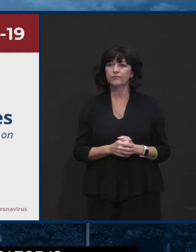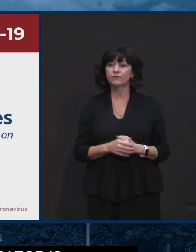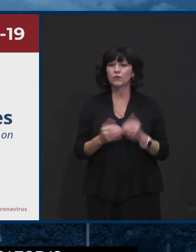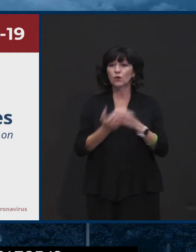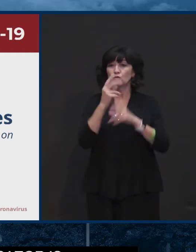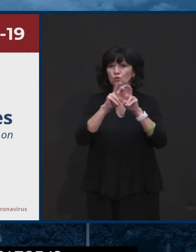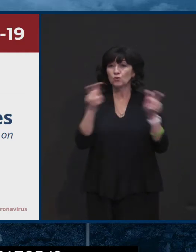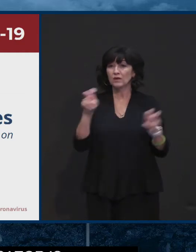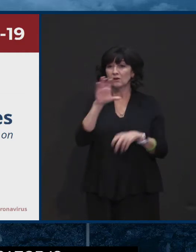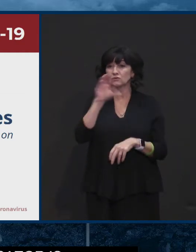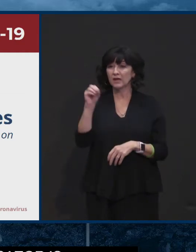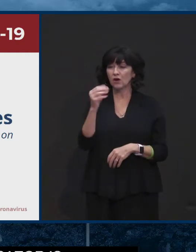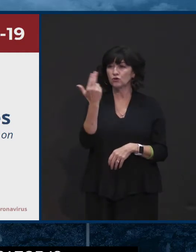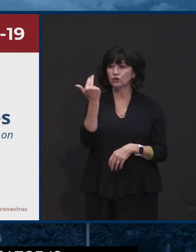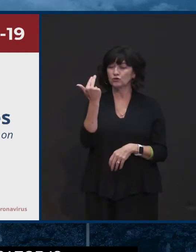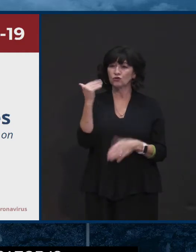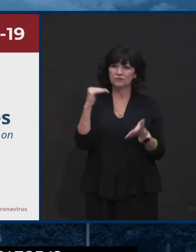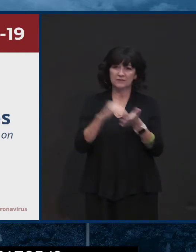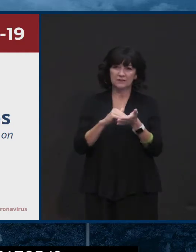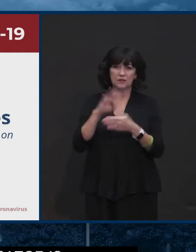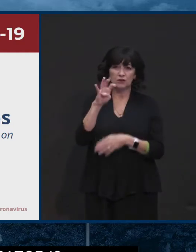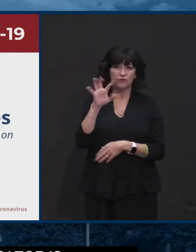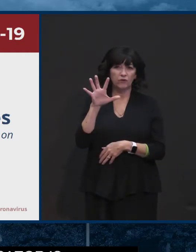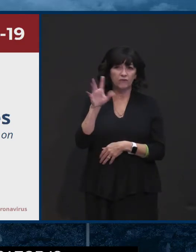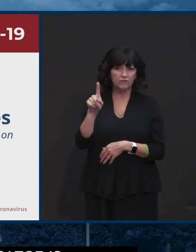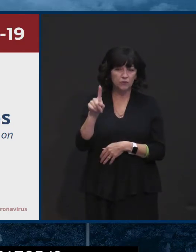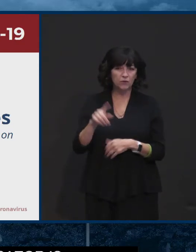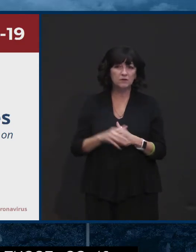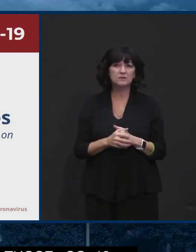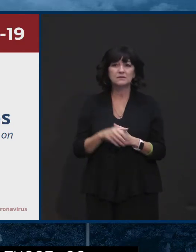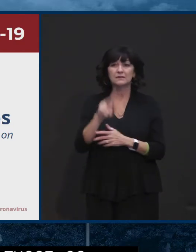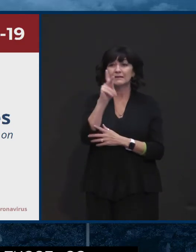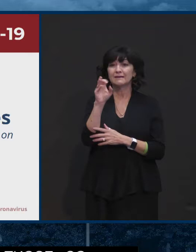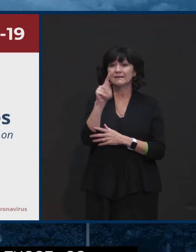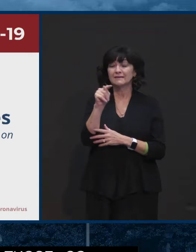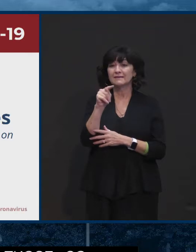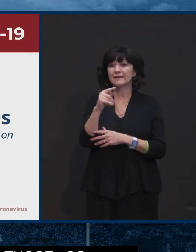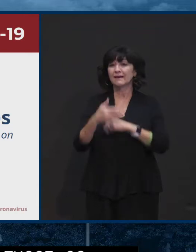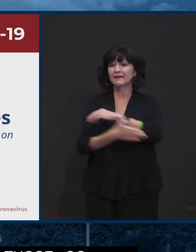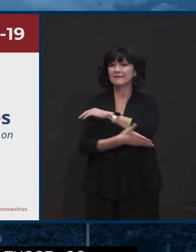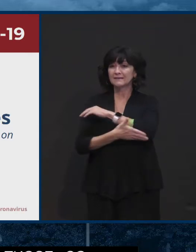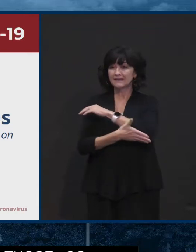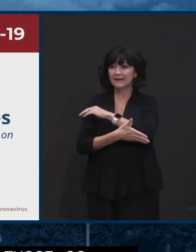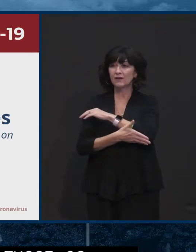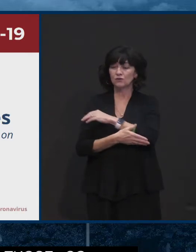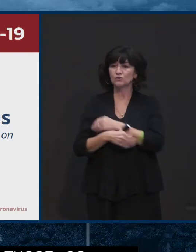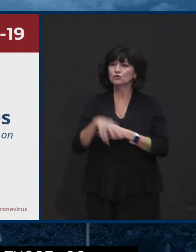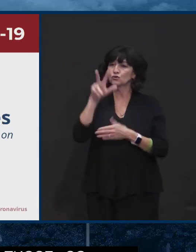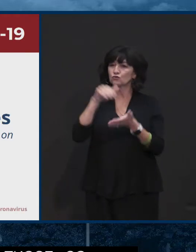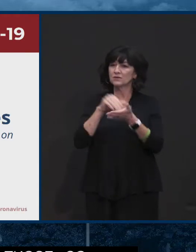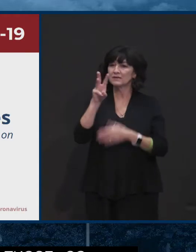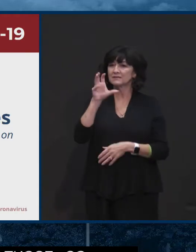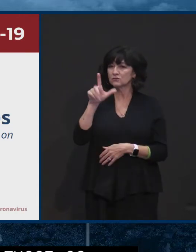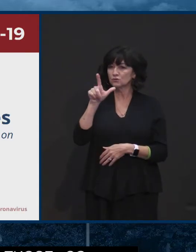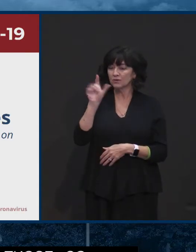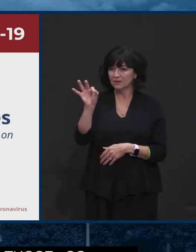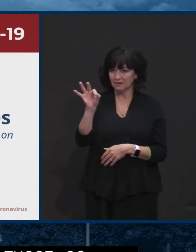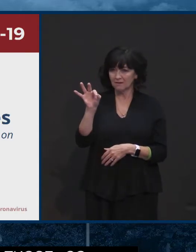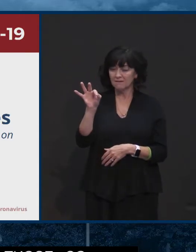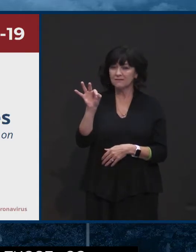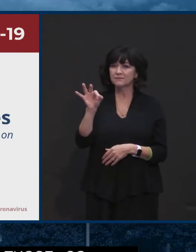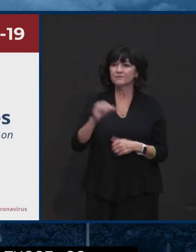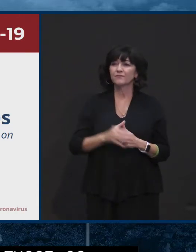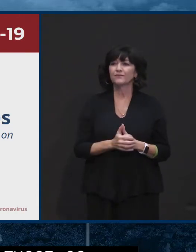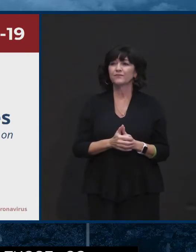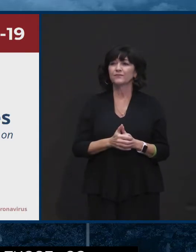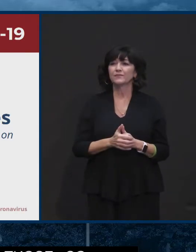positive cases in Newcastle County. In Kent County, we're up to 3,600 positive cases. And